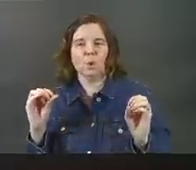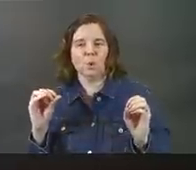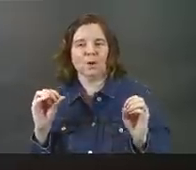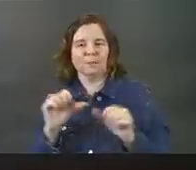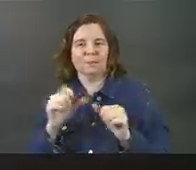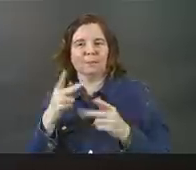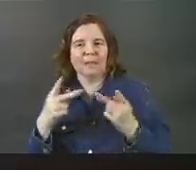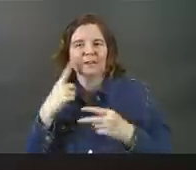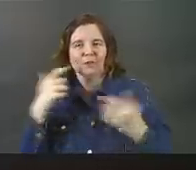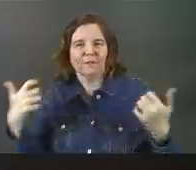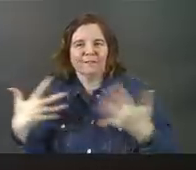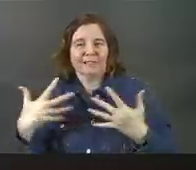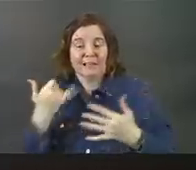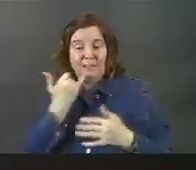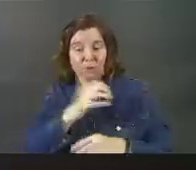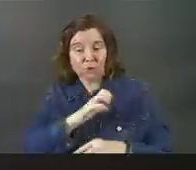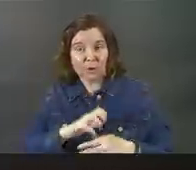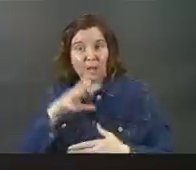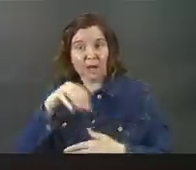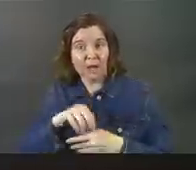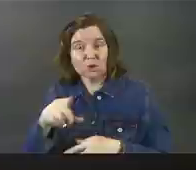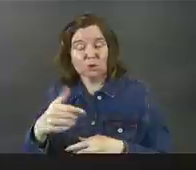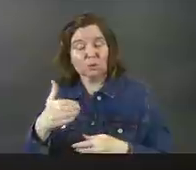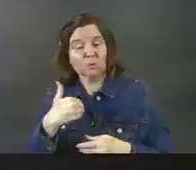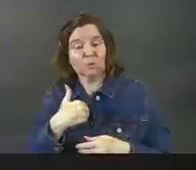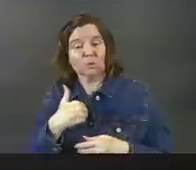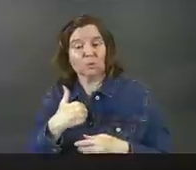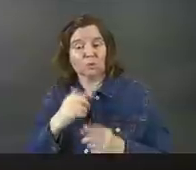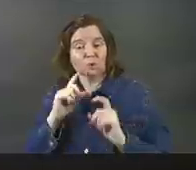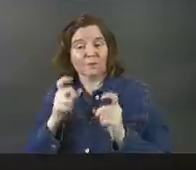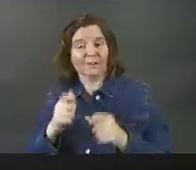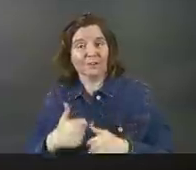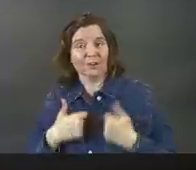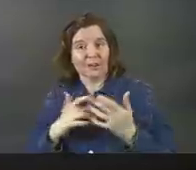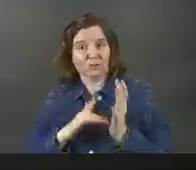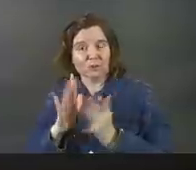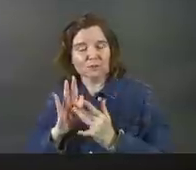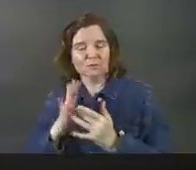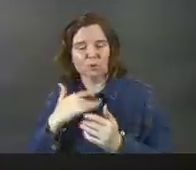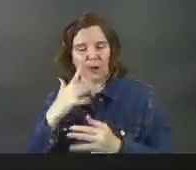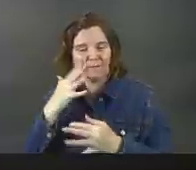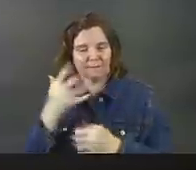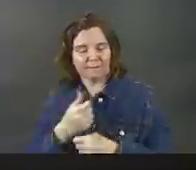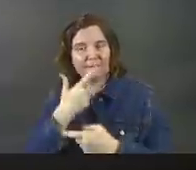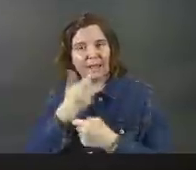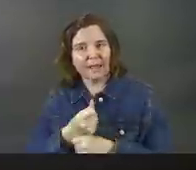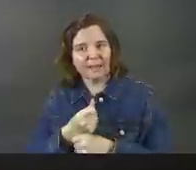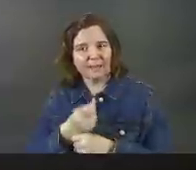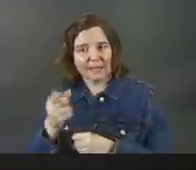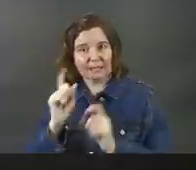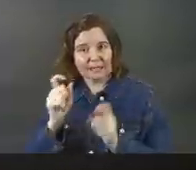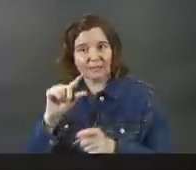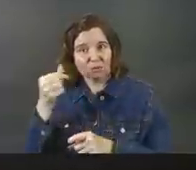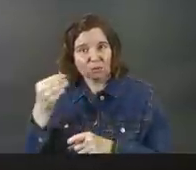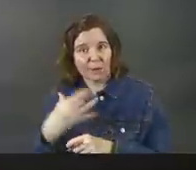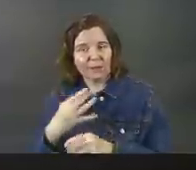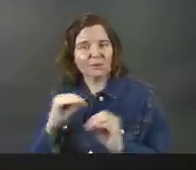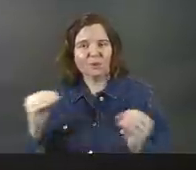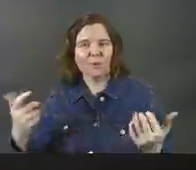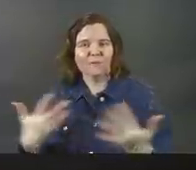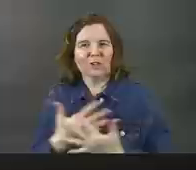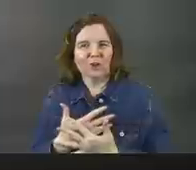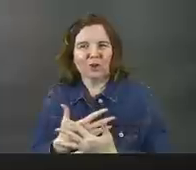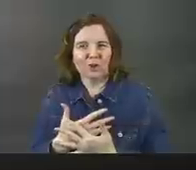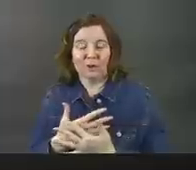fear in this. If you're in Christ, right? You've given your life to Jesus. You have faith in him and he's given you your grace. There's no